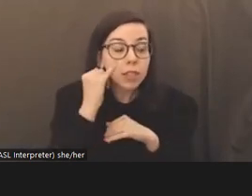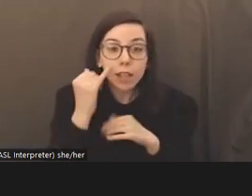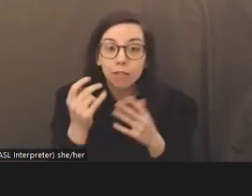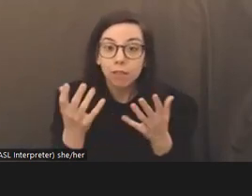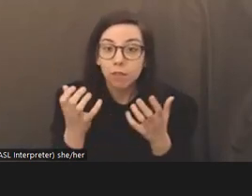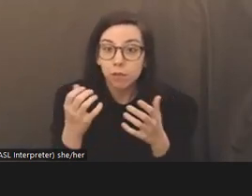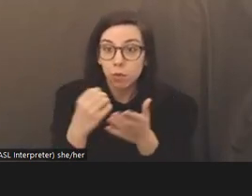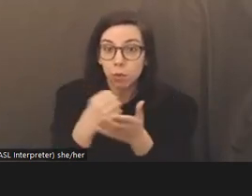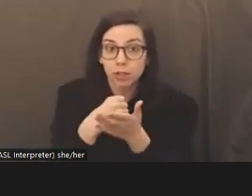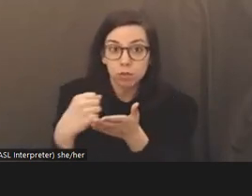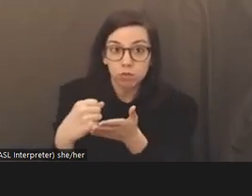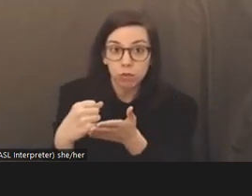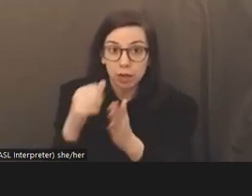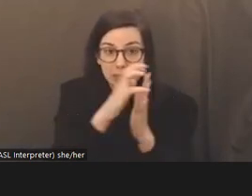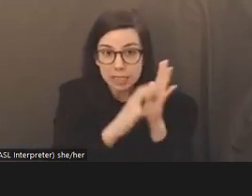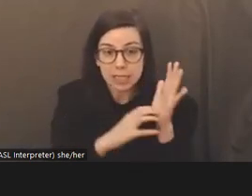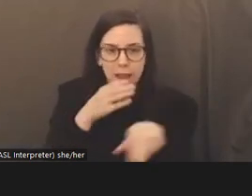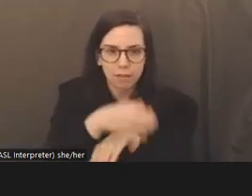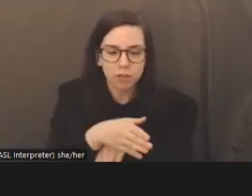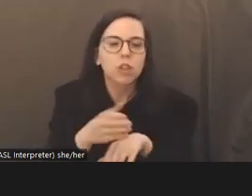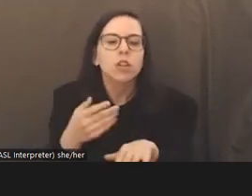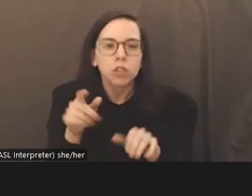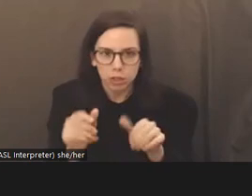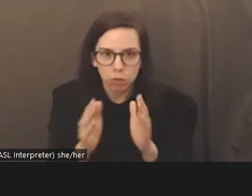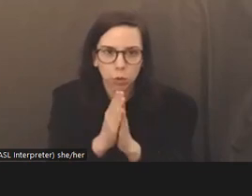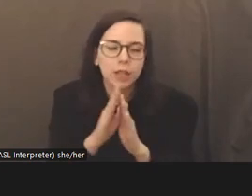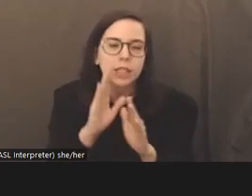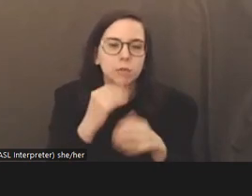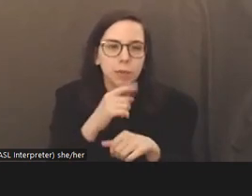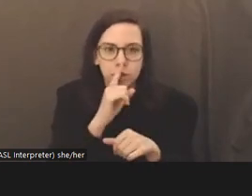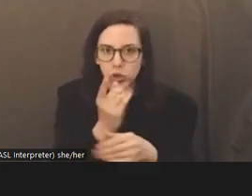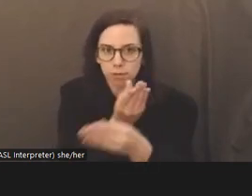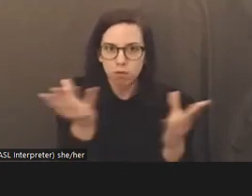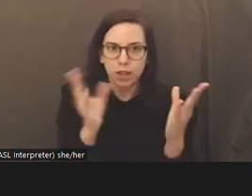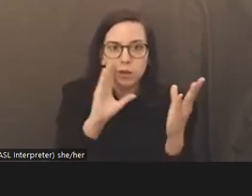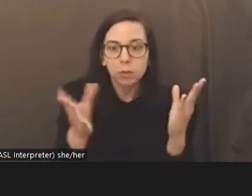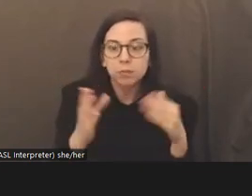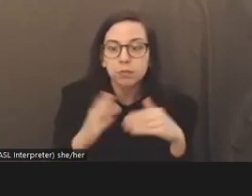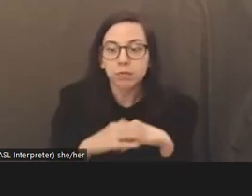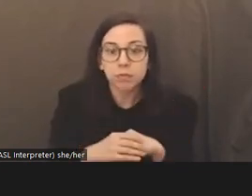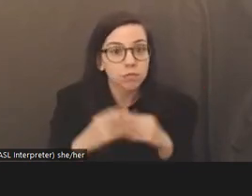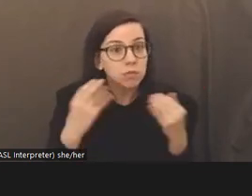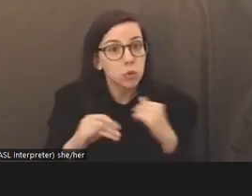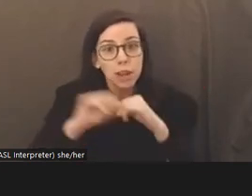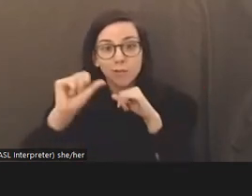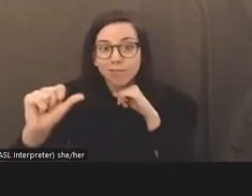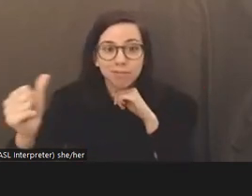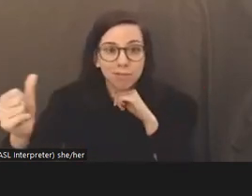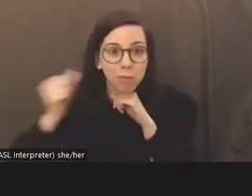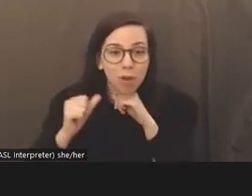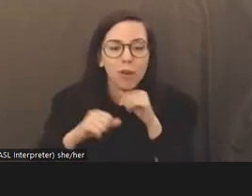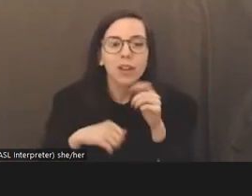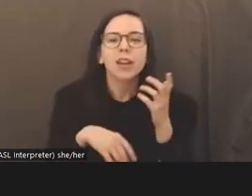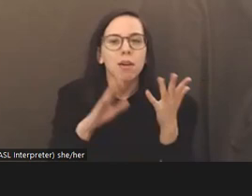transcript after, please feel free to request that. We are more than happy to make that happen. So without further ado, I would like